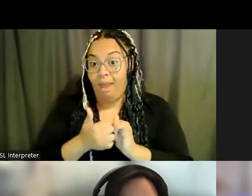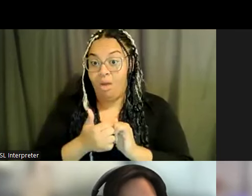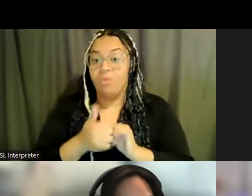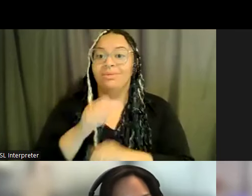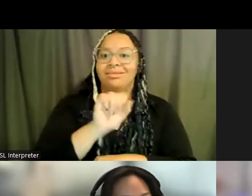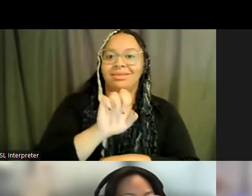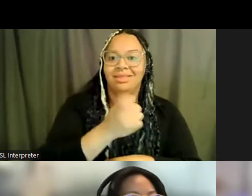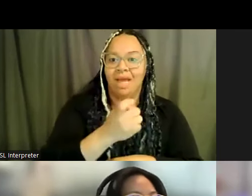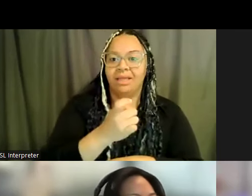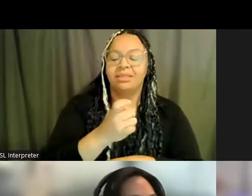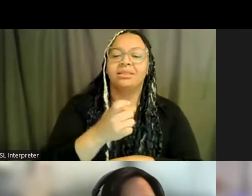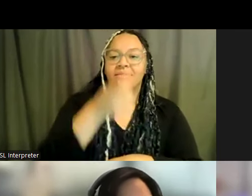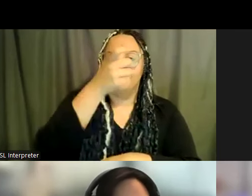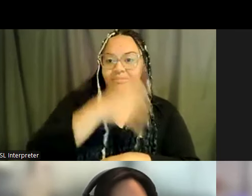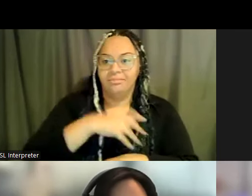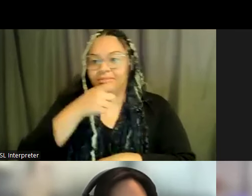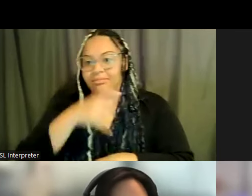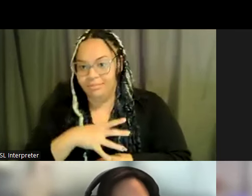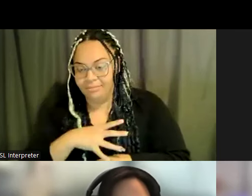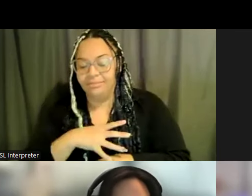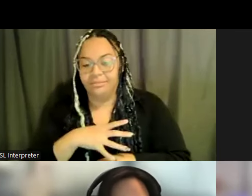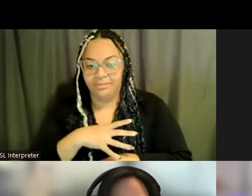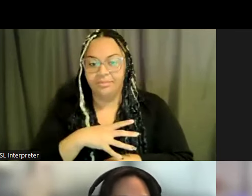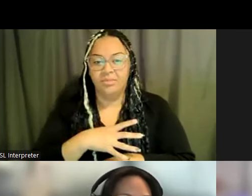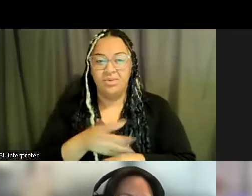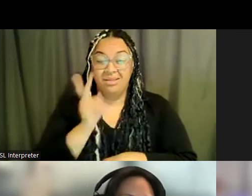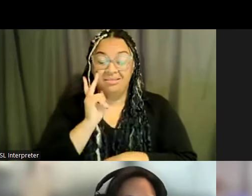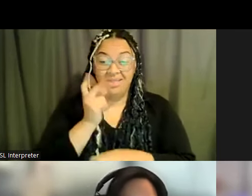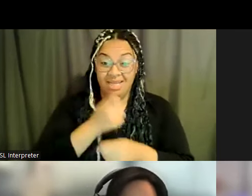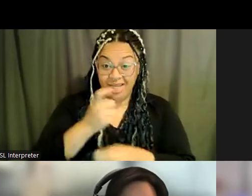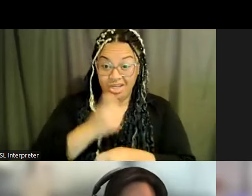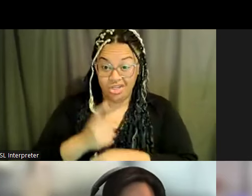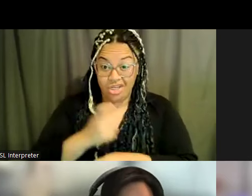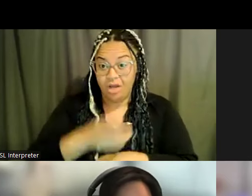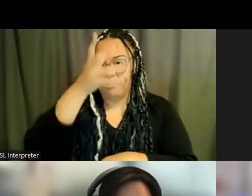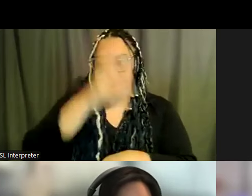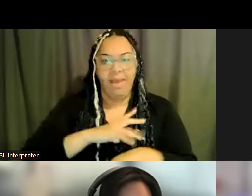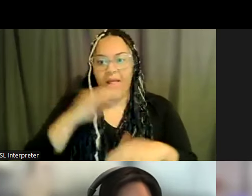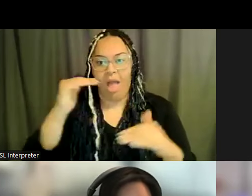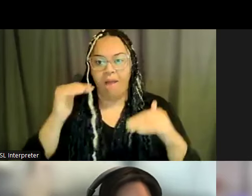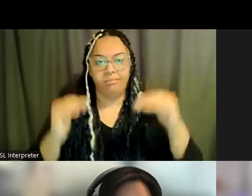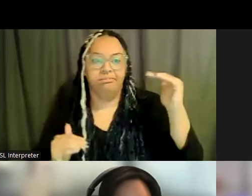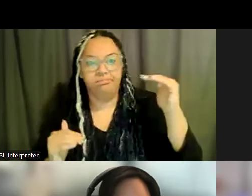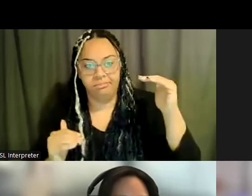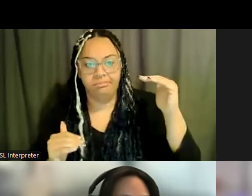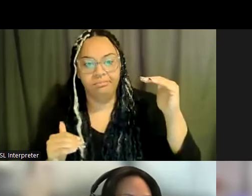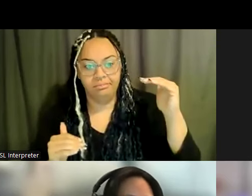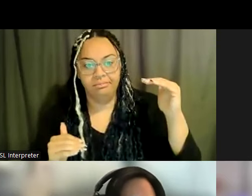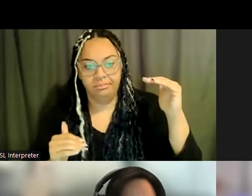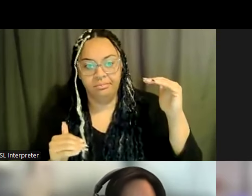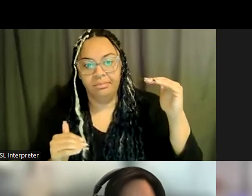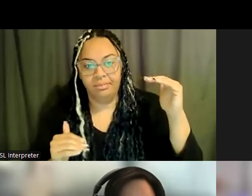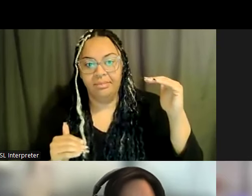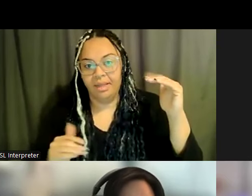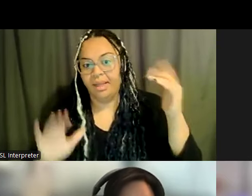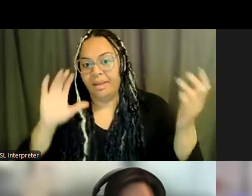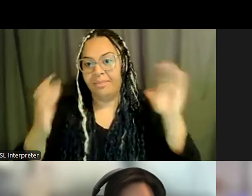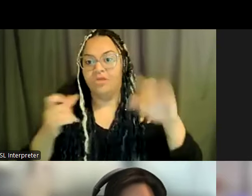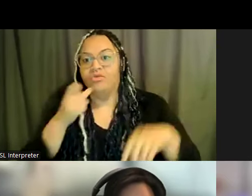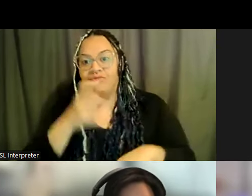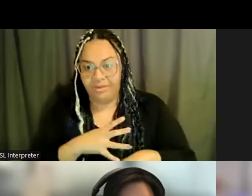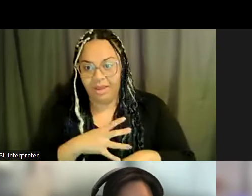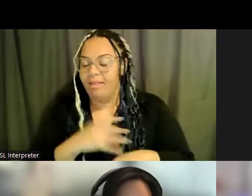and females. And we can see that each year males are disproportionately affected by firearms compared to females year